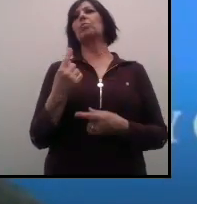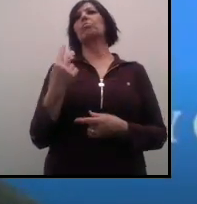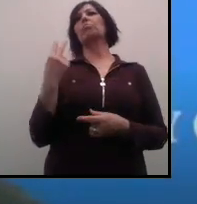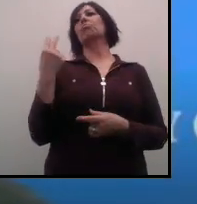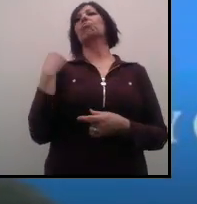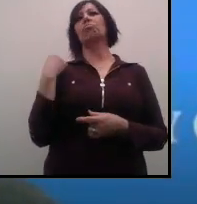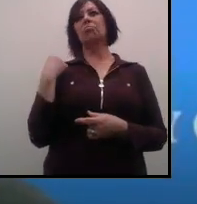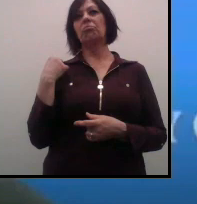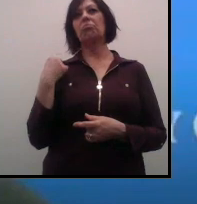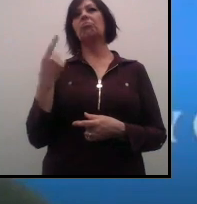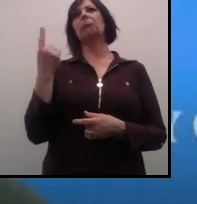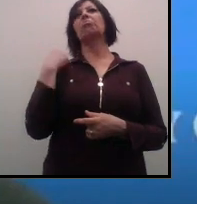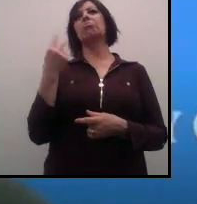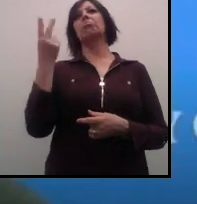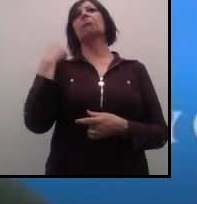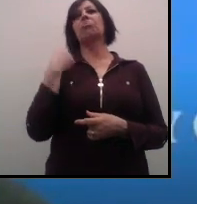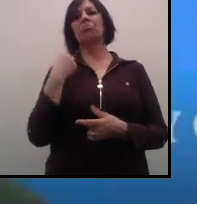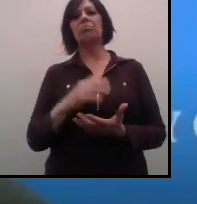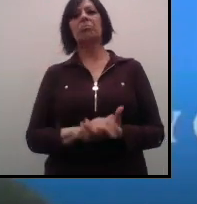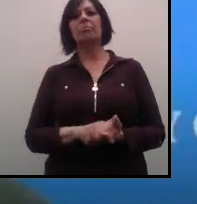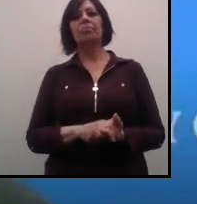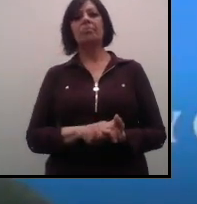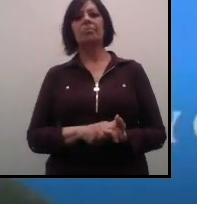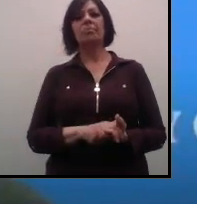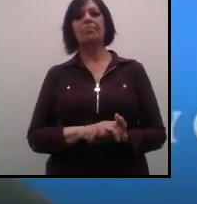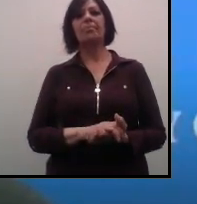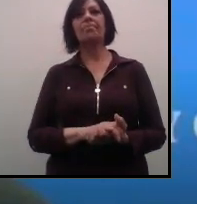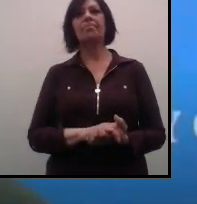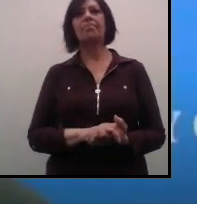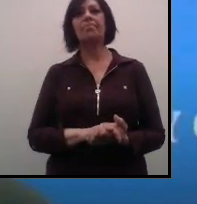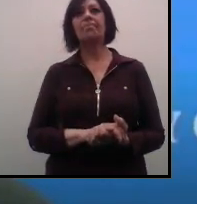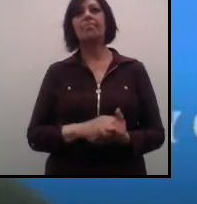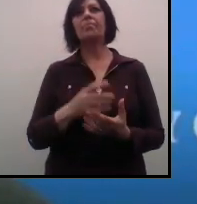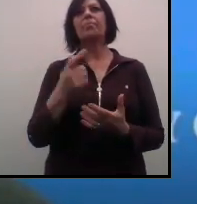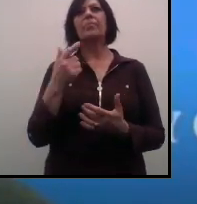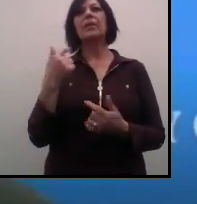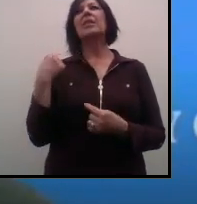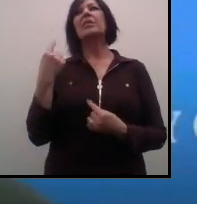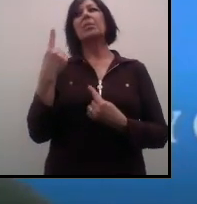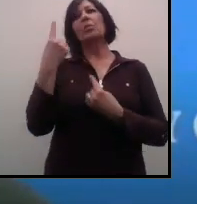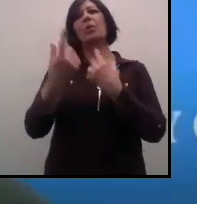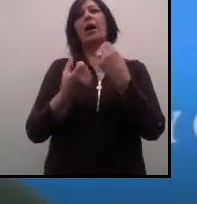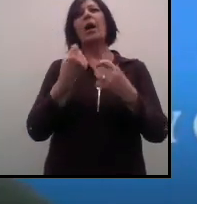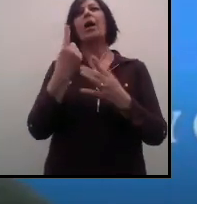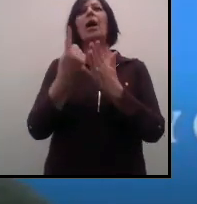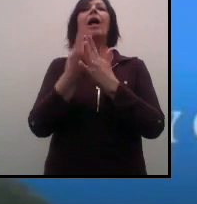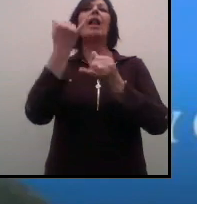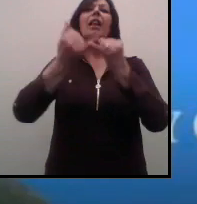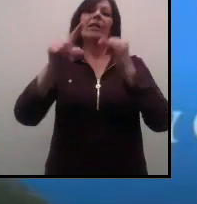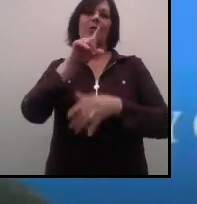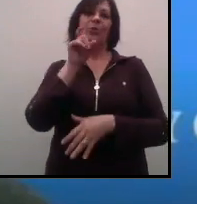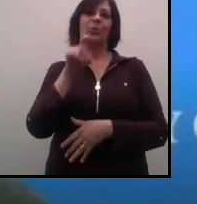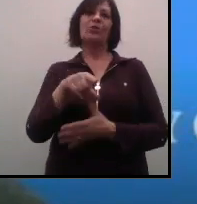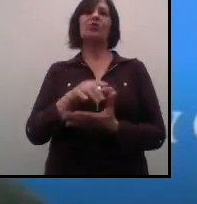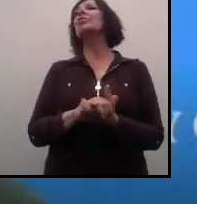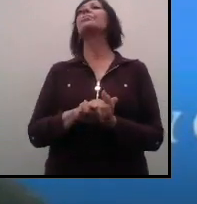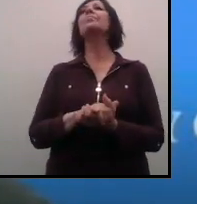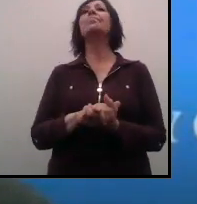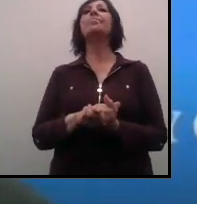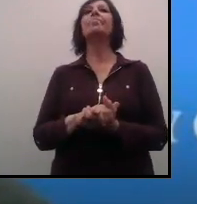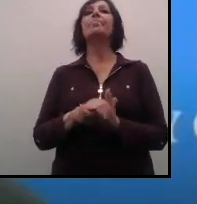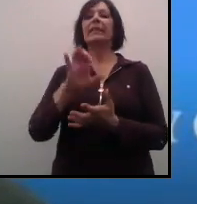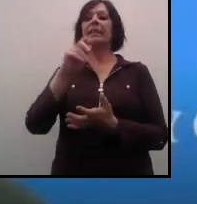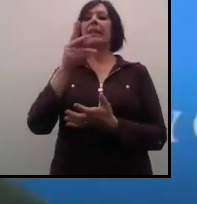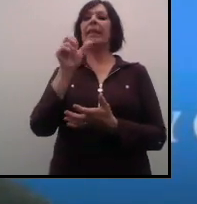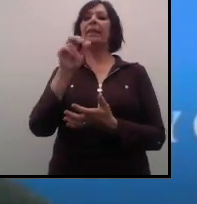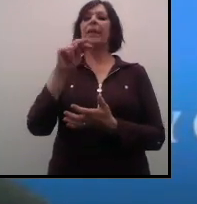very good job of reducing the deaths in our community. We've been doing it for mostly an hour, so the last question will go to Ethan Powers of the B